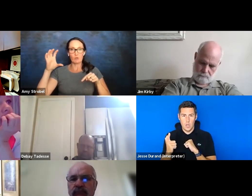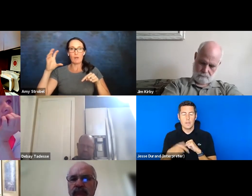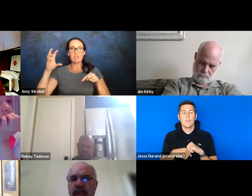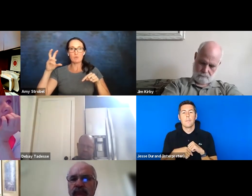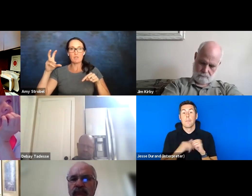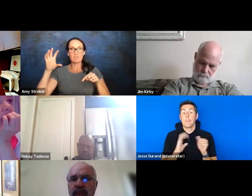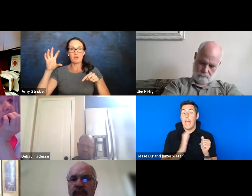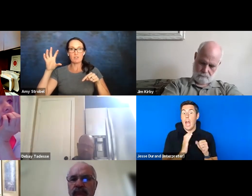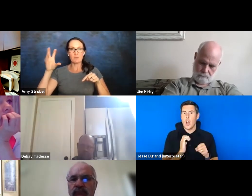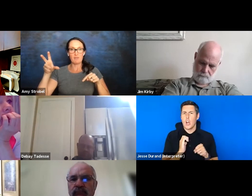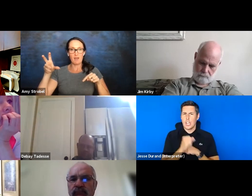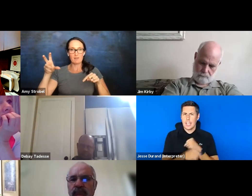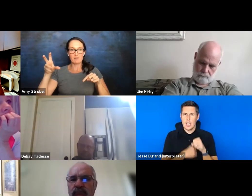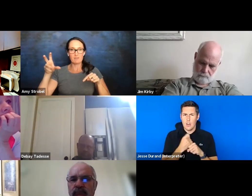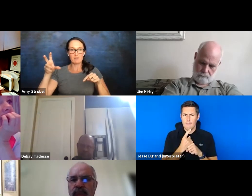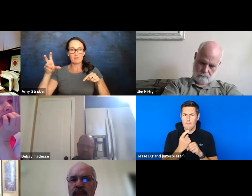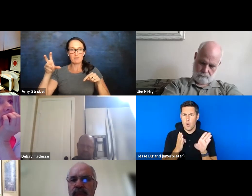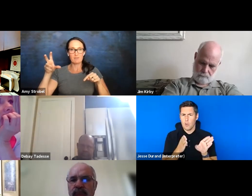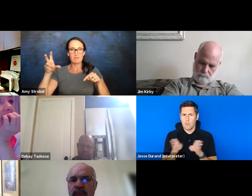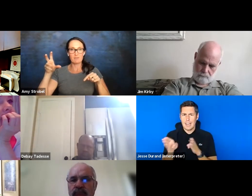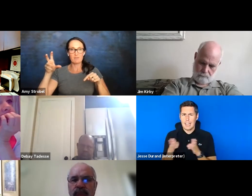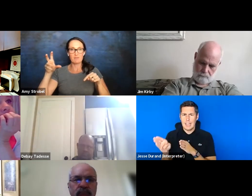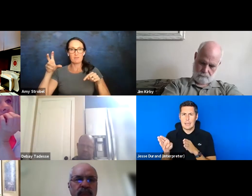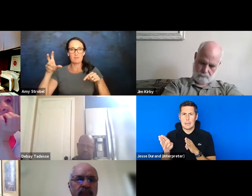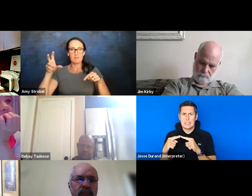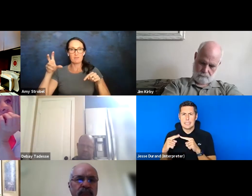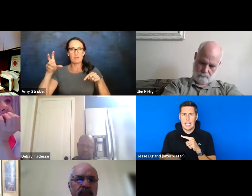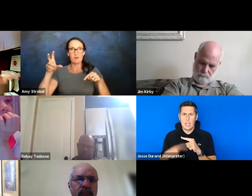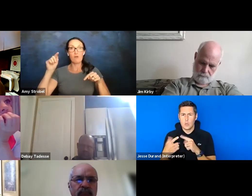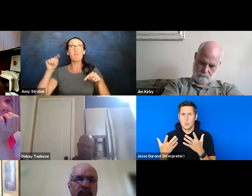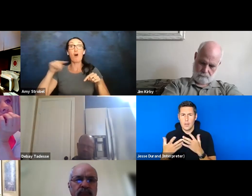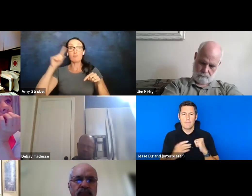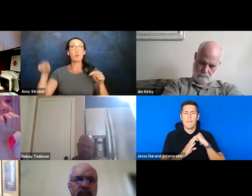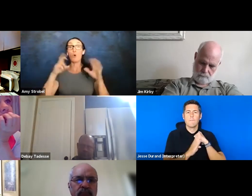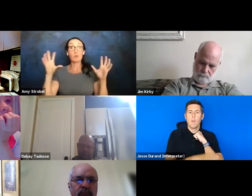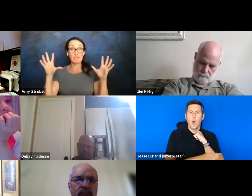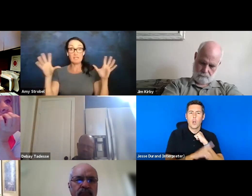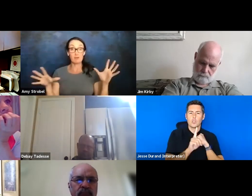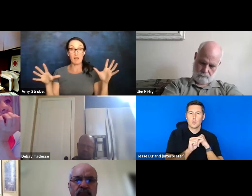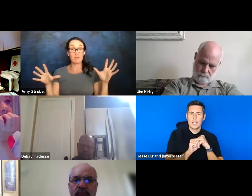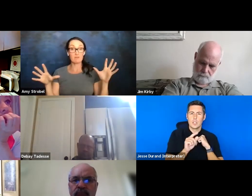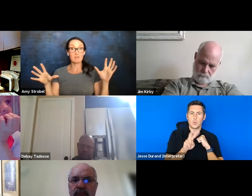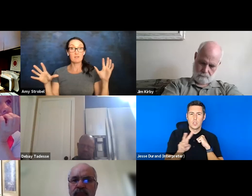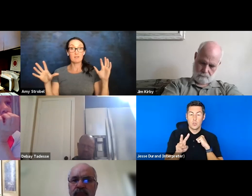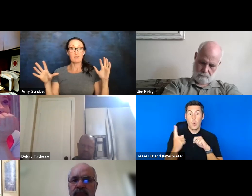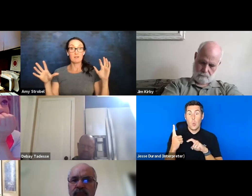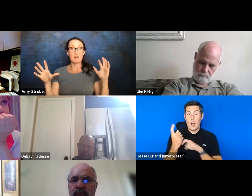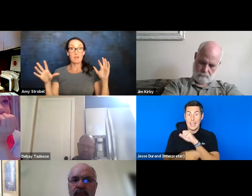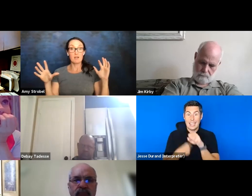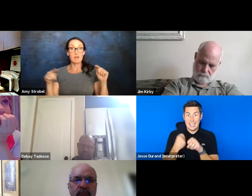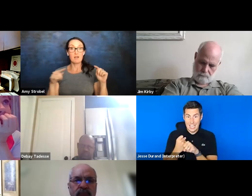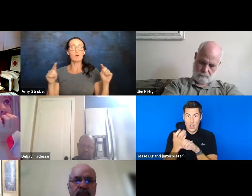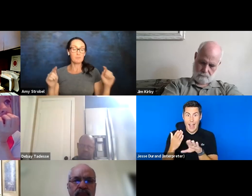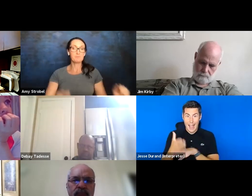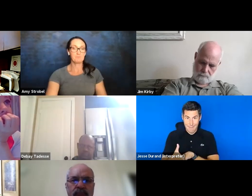curriculum cycle, or when do we start doing that? Fall 22. Fall, so a whole year from It's now. always a year